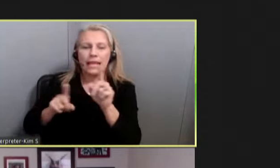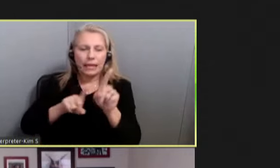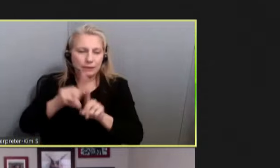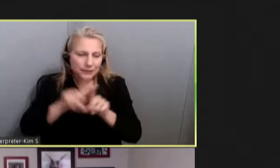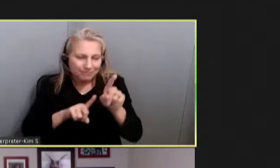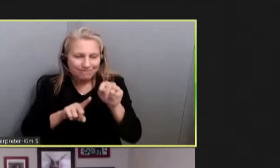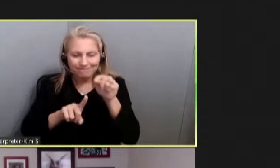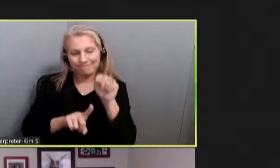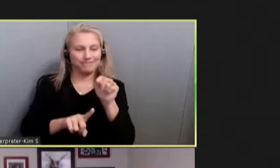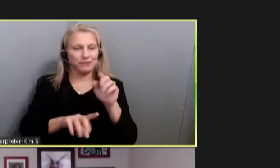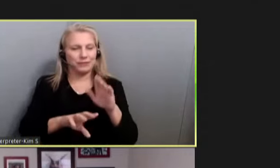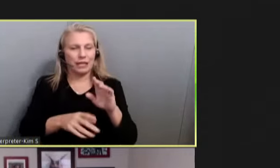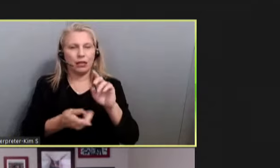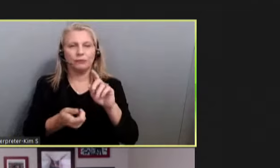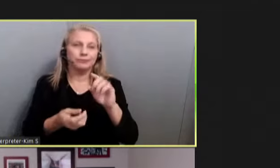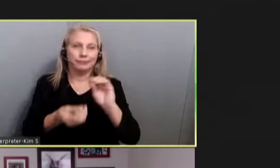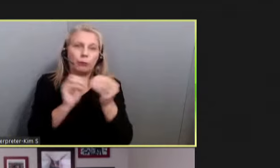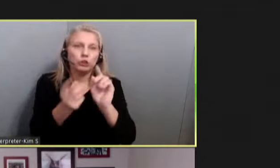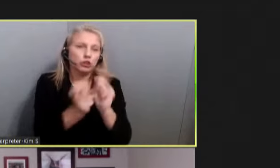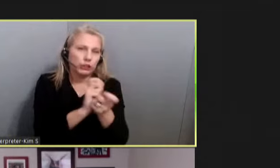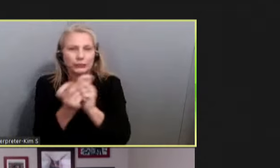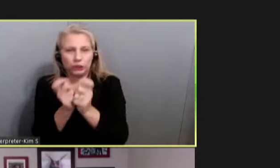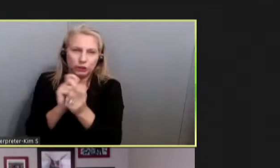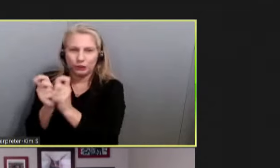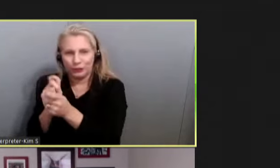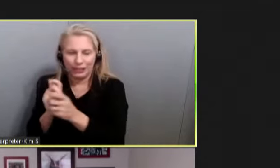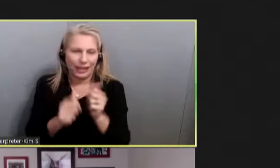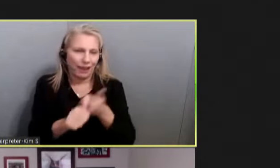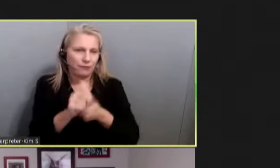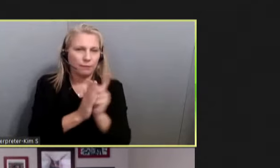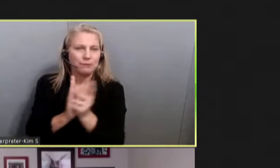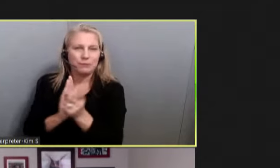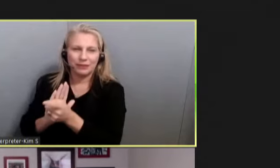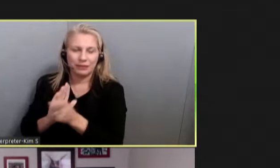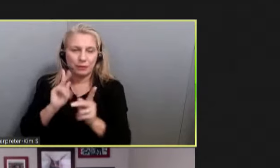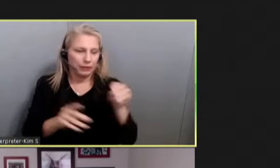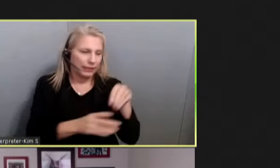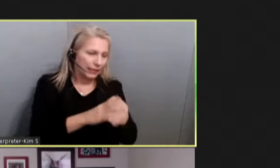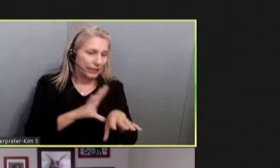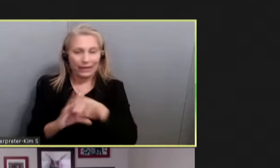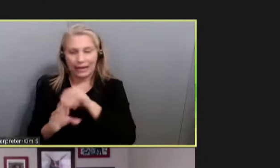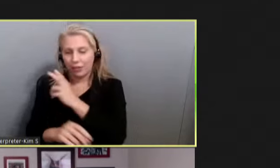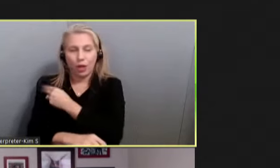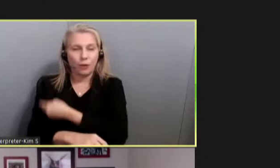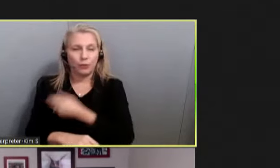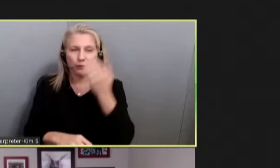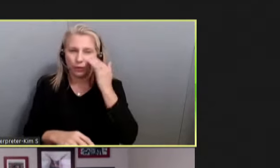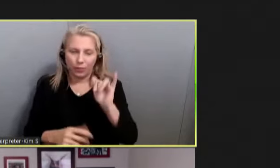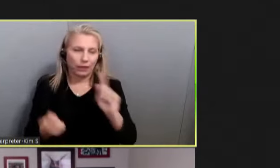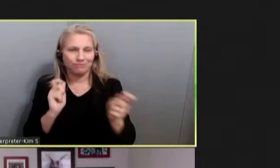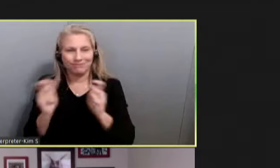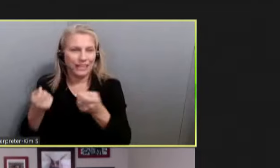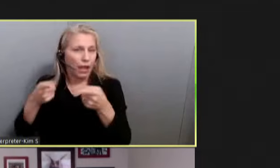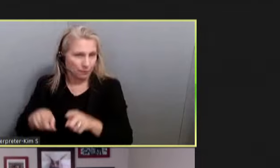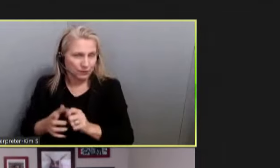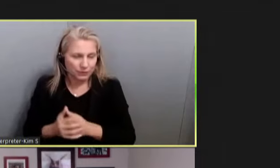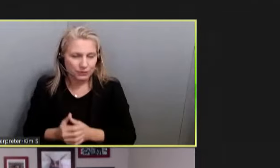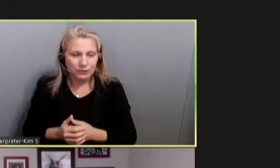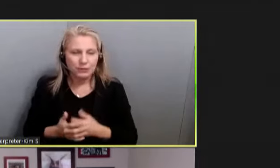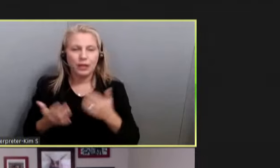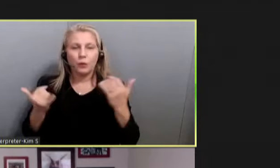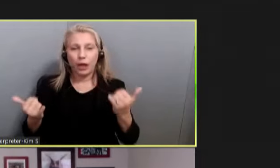minute as people come in and out of the hospitals, and we know that flow happens. But as of right